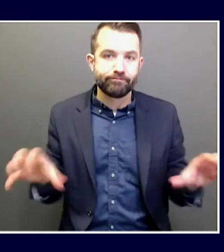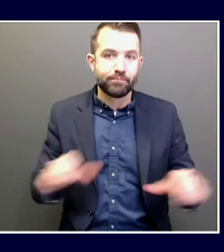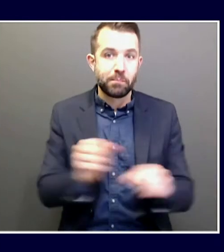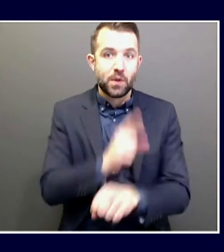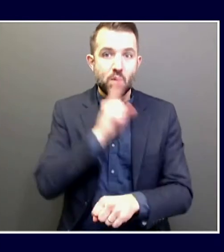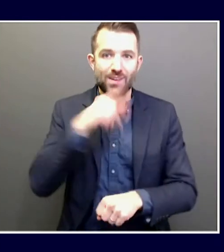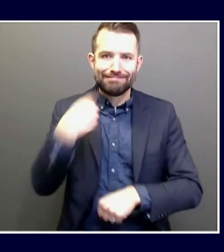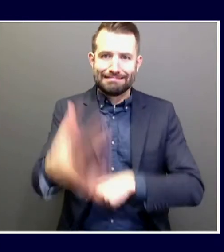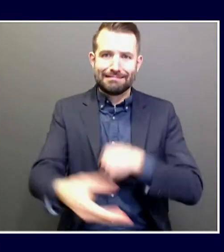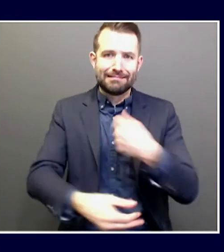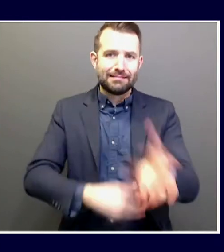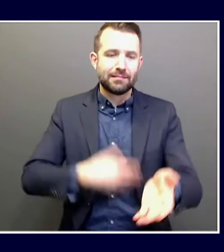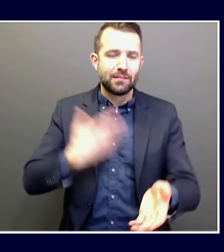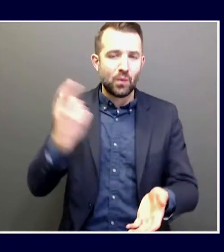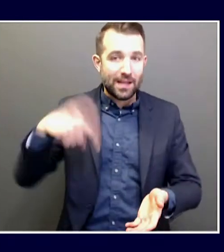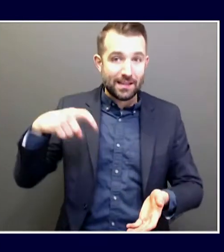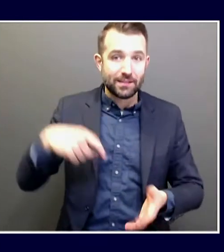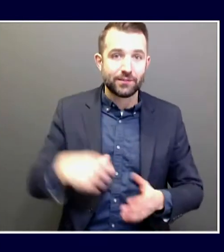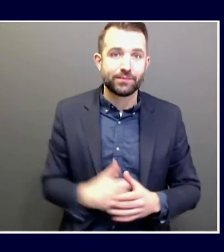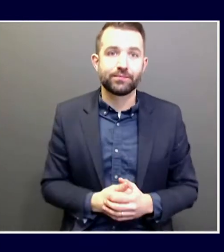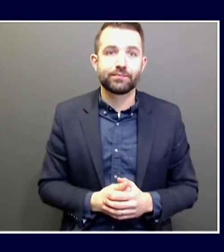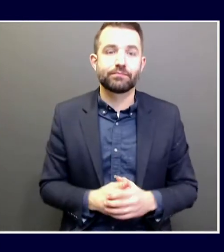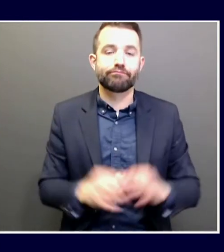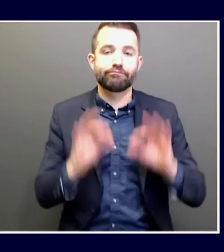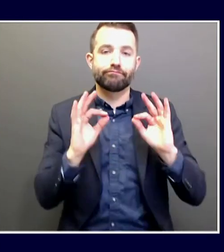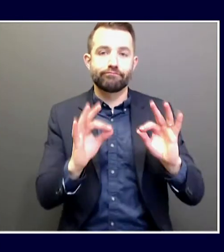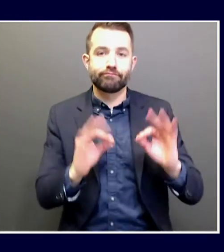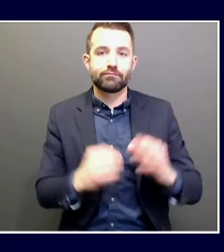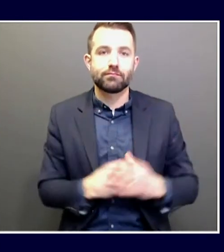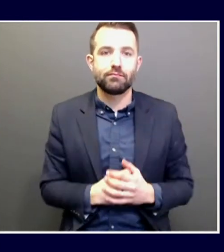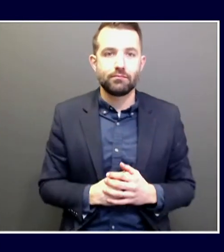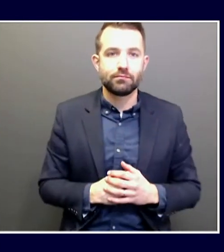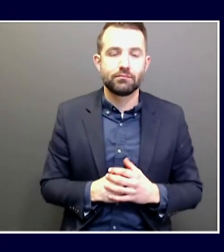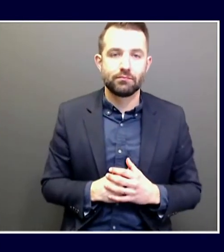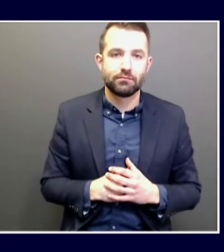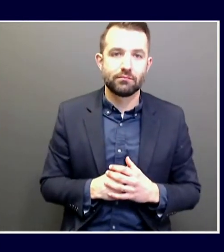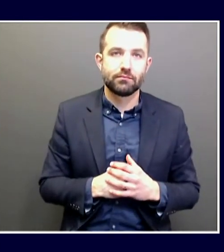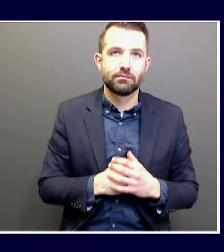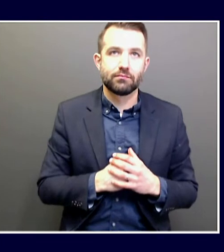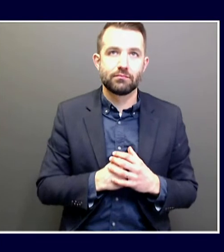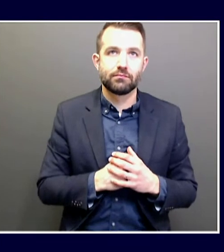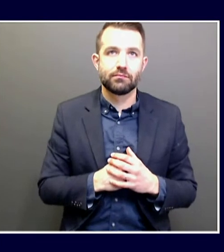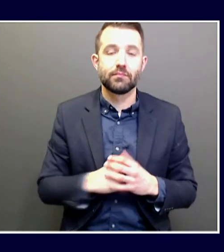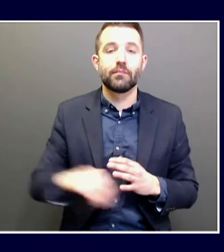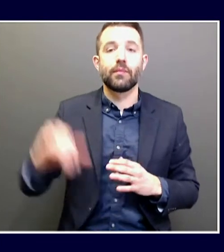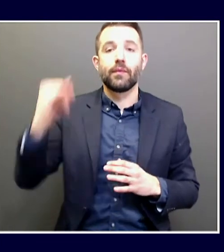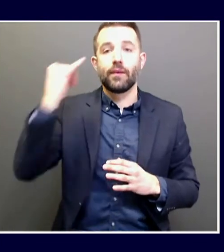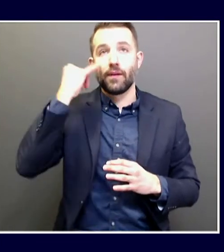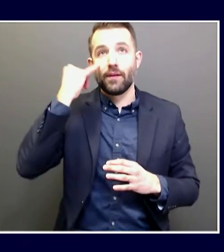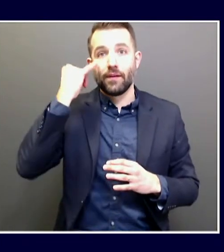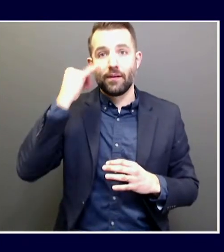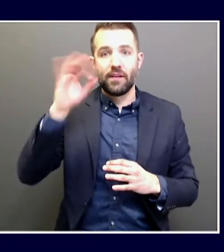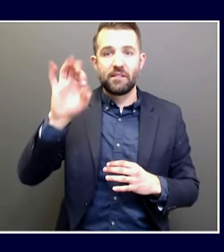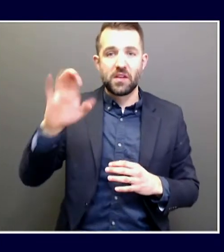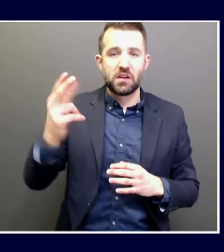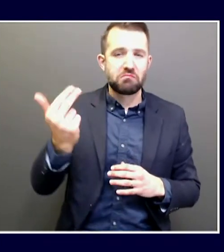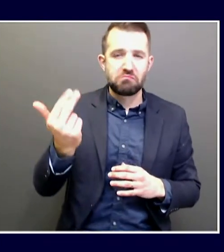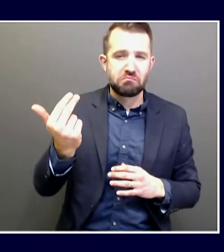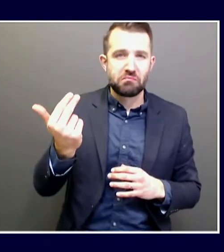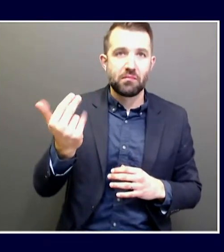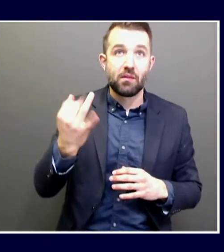And it seems pretty clear that, even if hospitalizations don't go that high, if they were to increase significantly, there probably would be far more hospitals with crisis staffing,